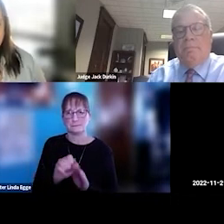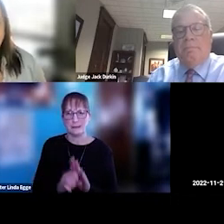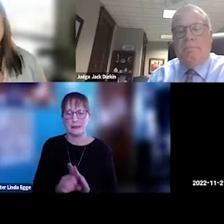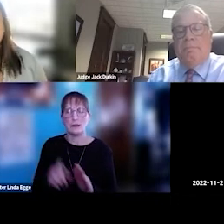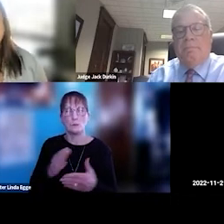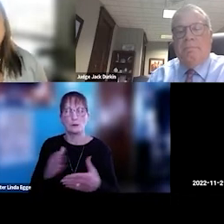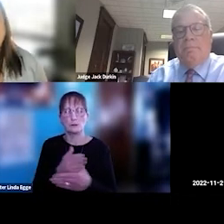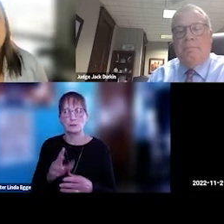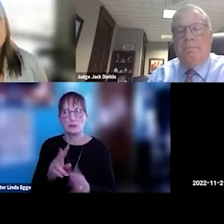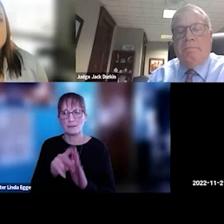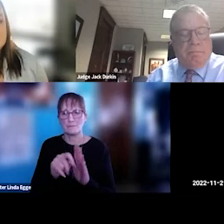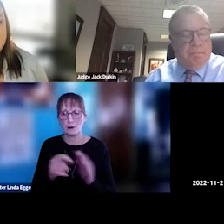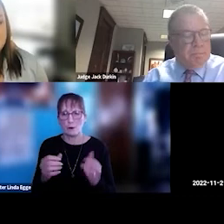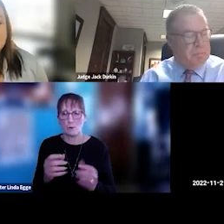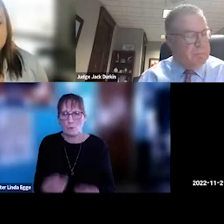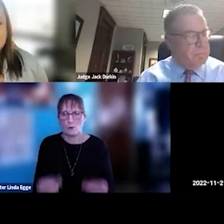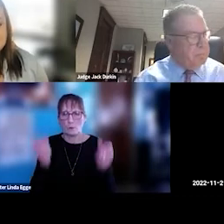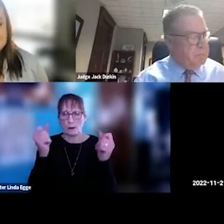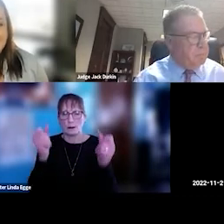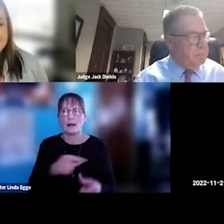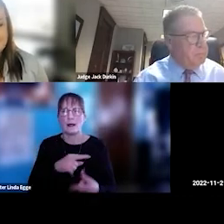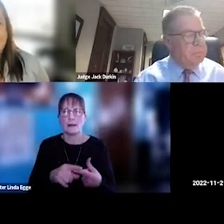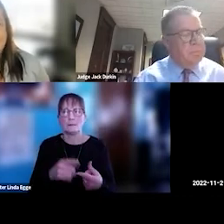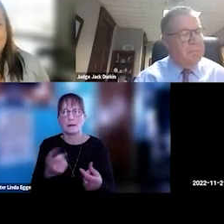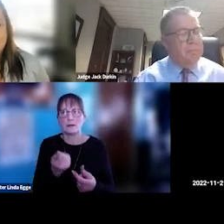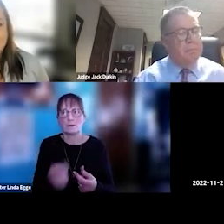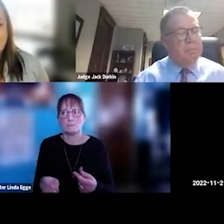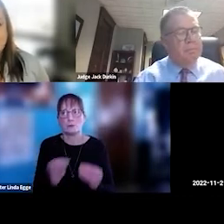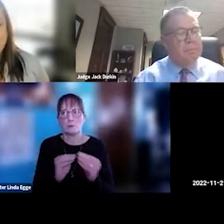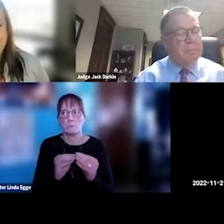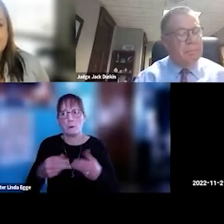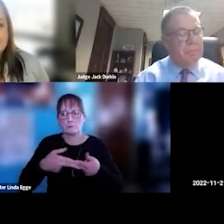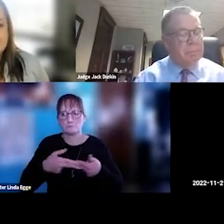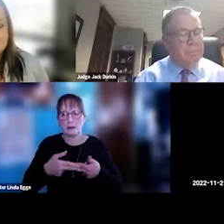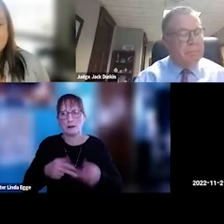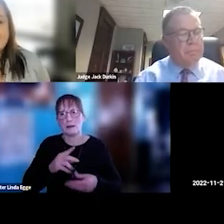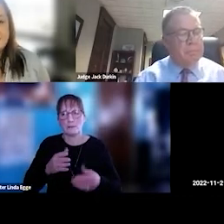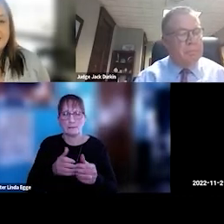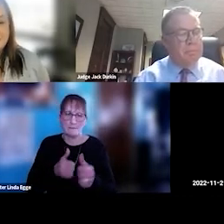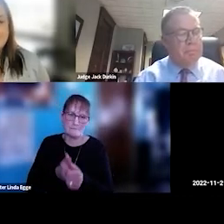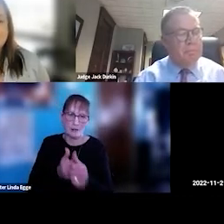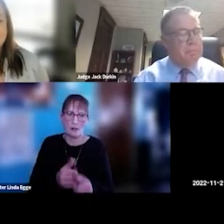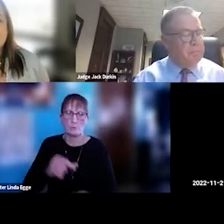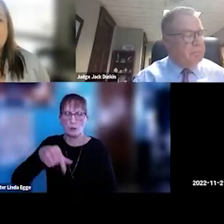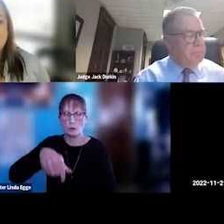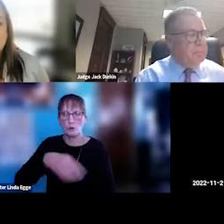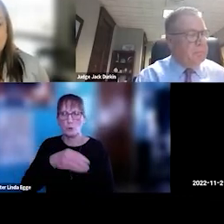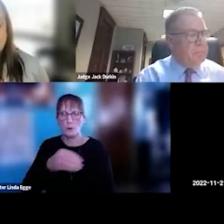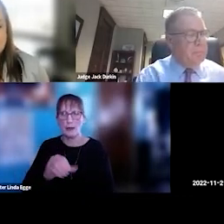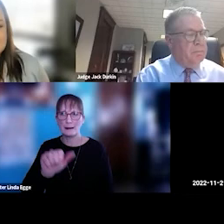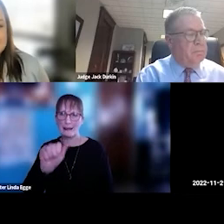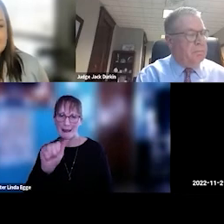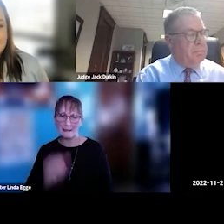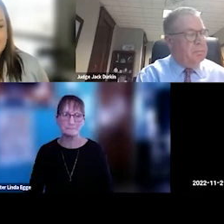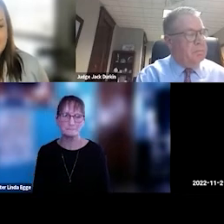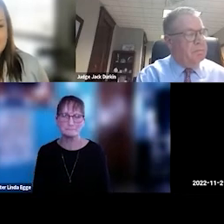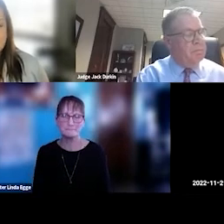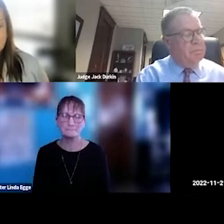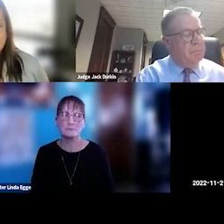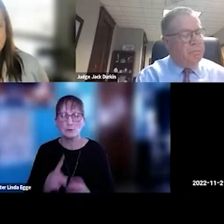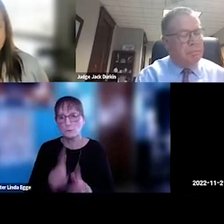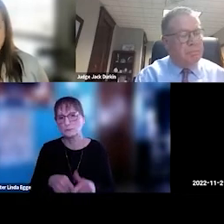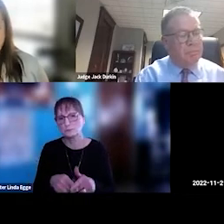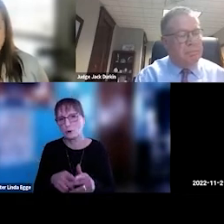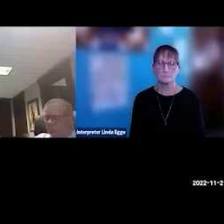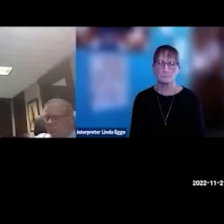with you real quick, and then we're gonna have a couple more slides and follow up with Q&A. So Andrew, if you wanna go ahead and start that video.